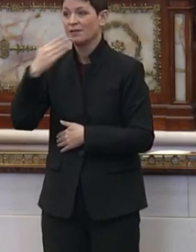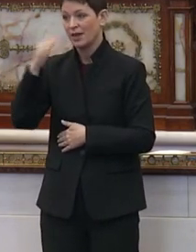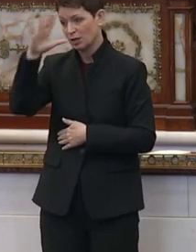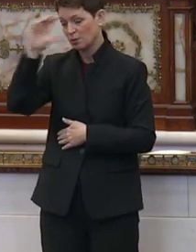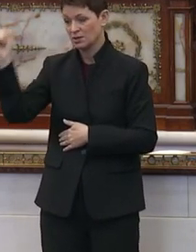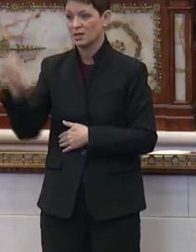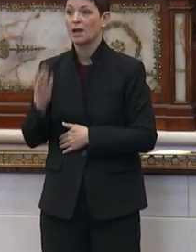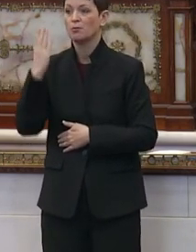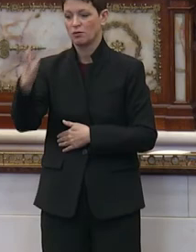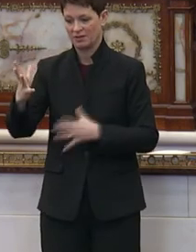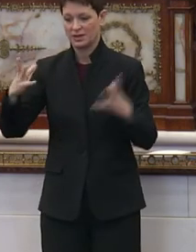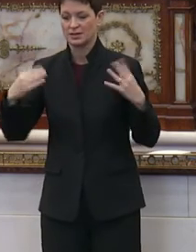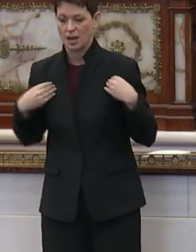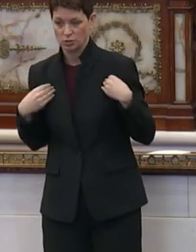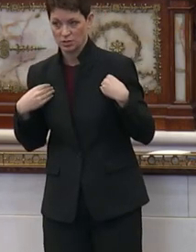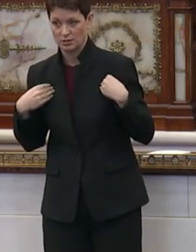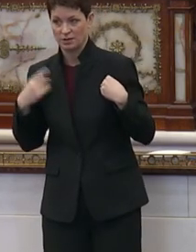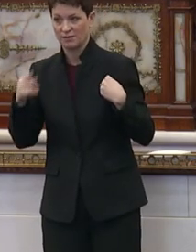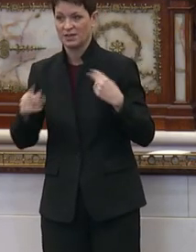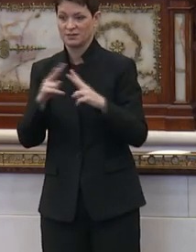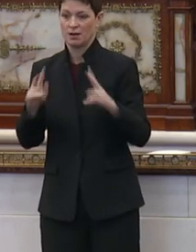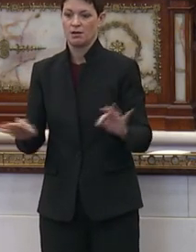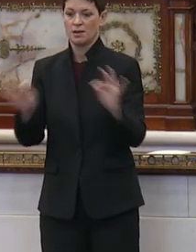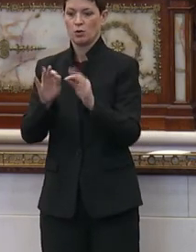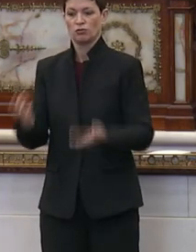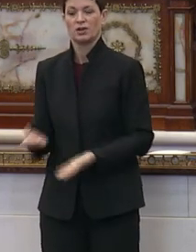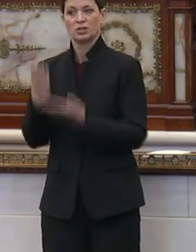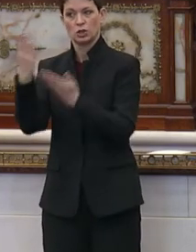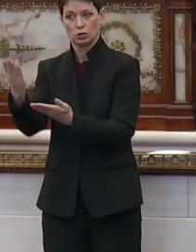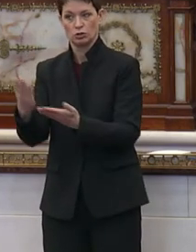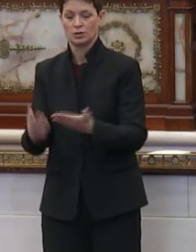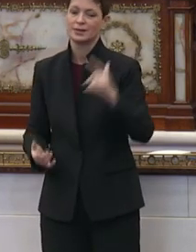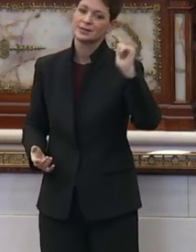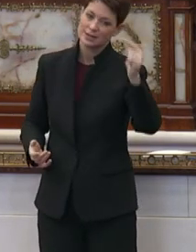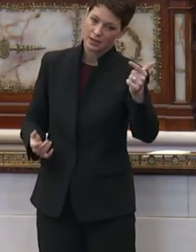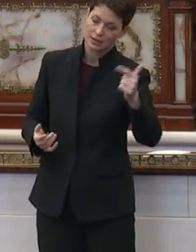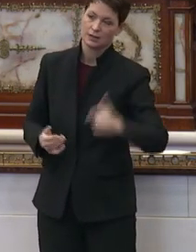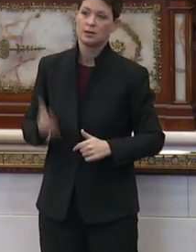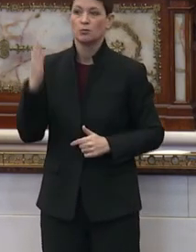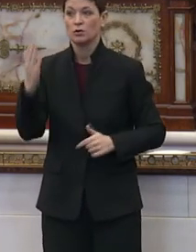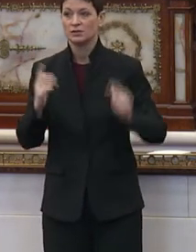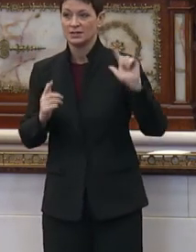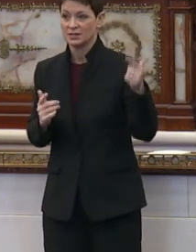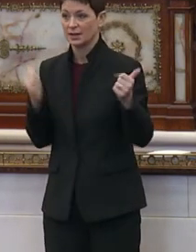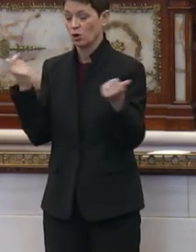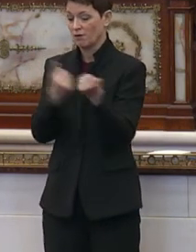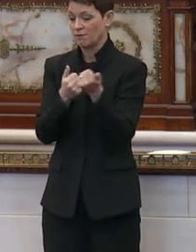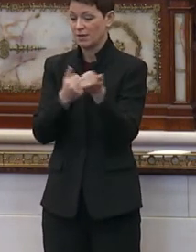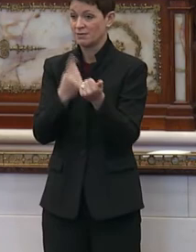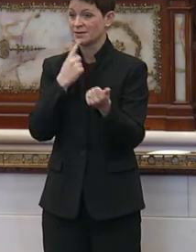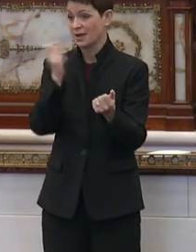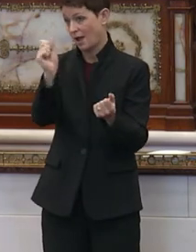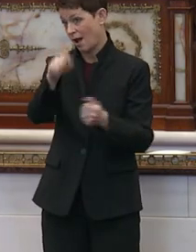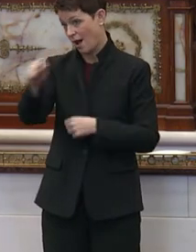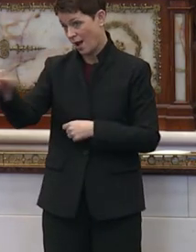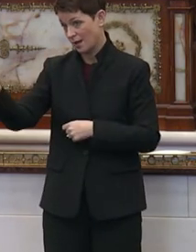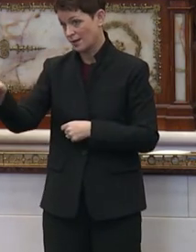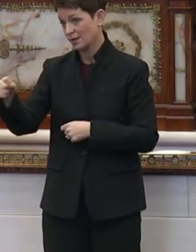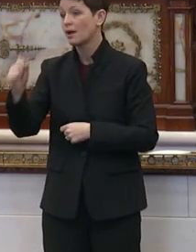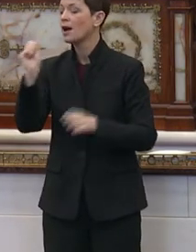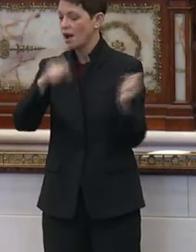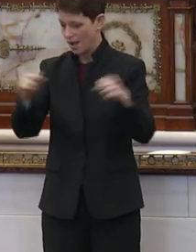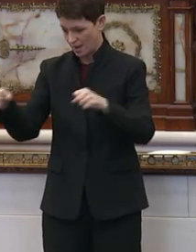Thank you, Mr. President. I move for the adoption of this very important resolution. Second. It's been moved and properly second. All in favor indicate by saying